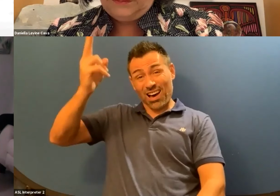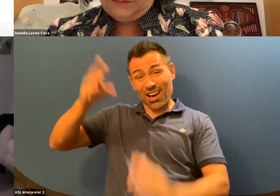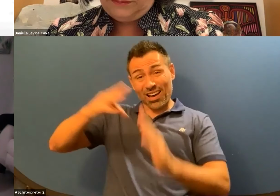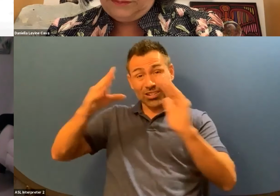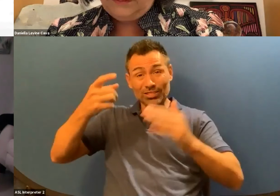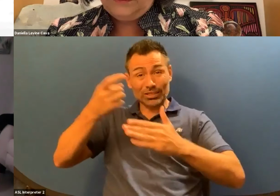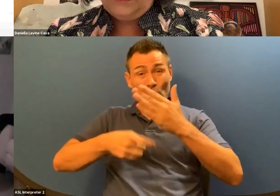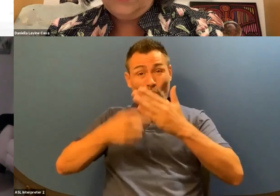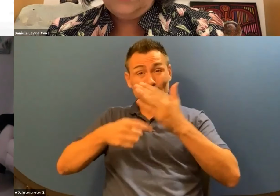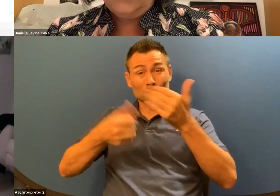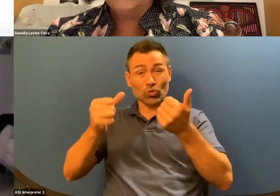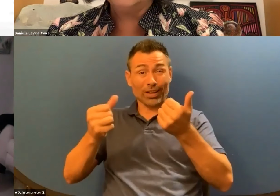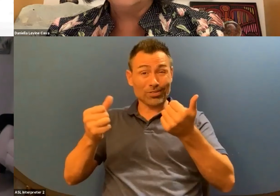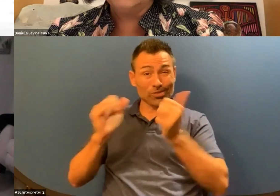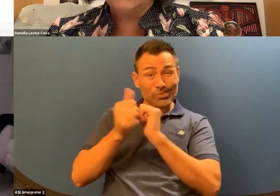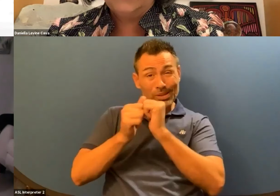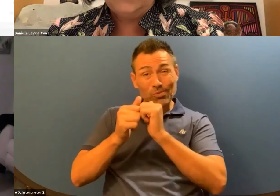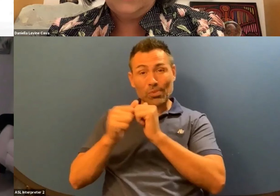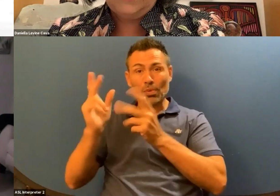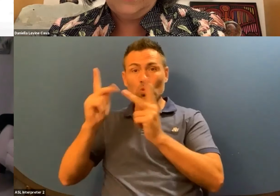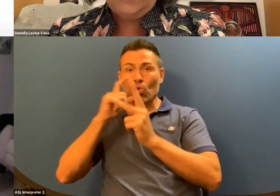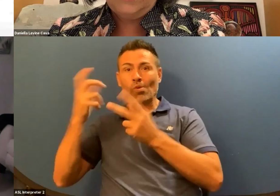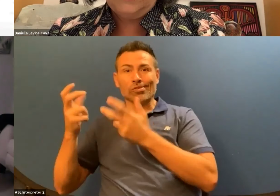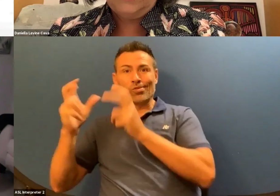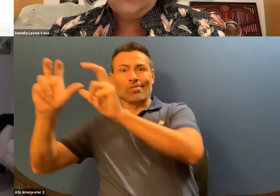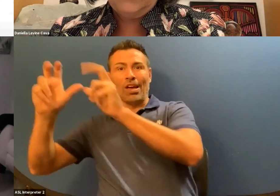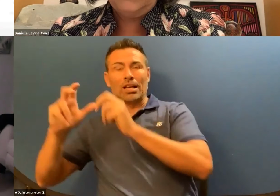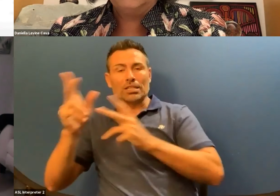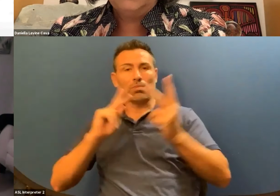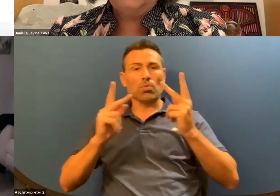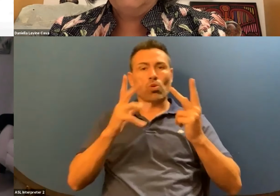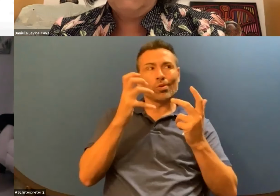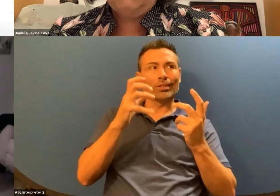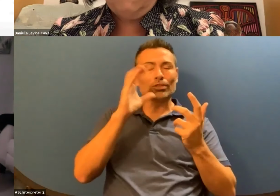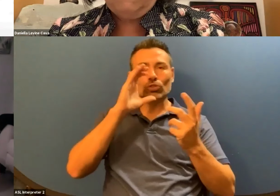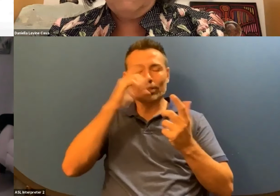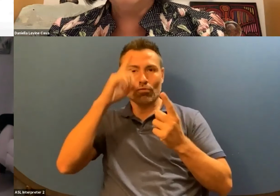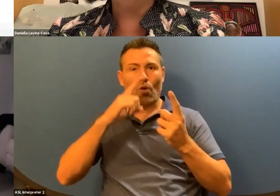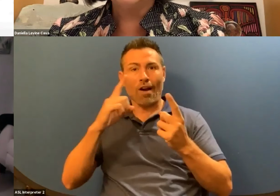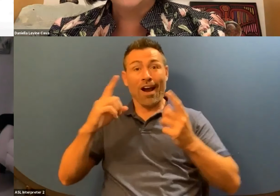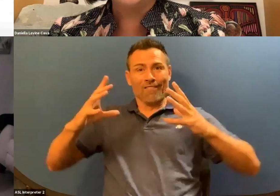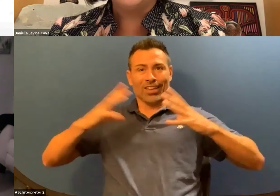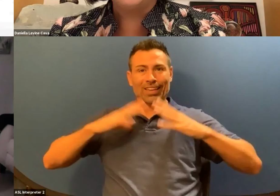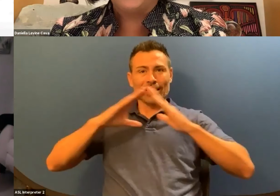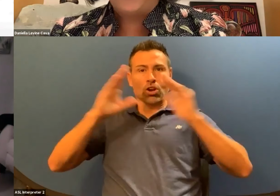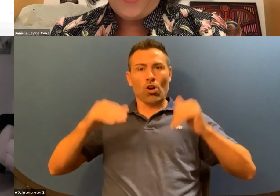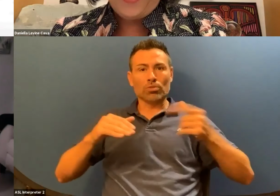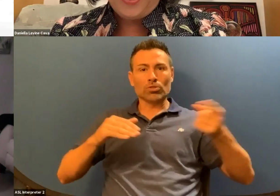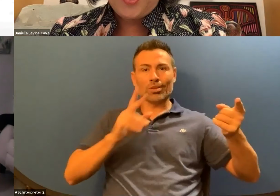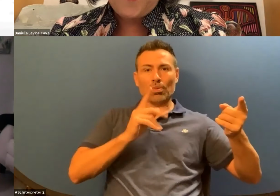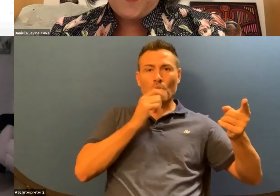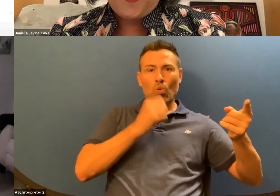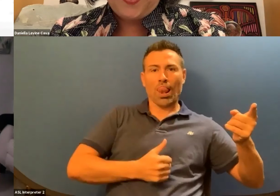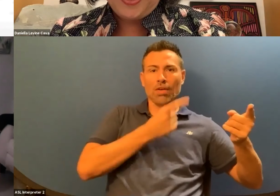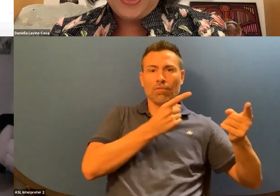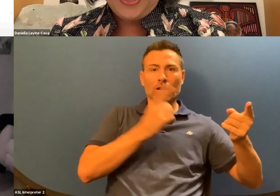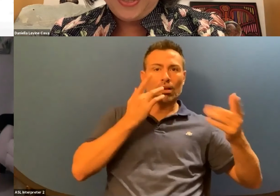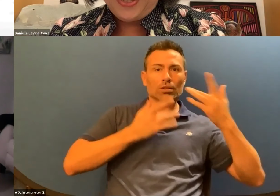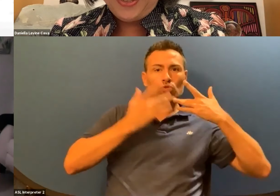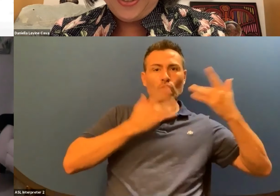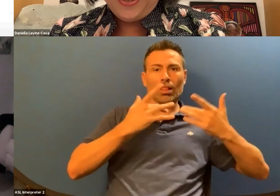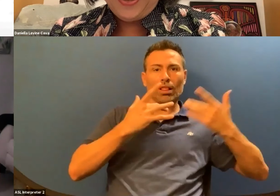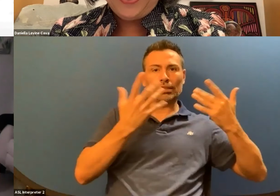investors, speculators, and those looking for vacation homes who distort the local housing market. So what would you do to even the